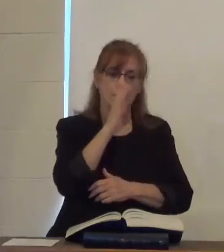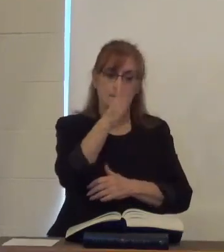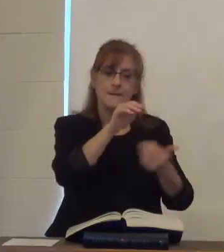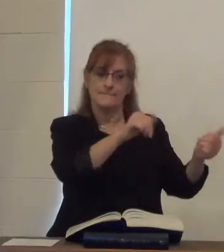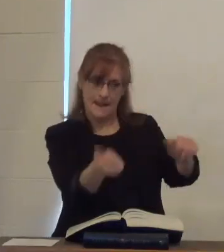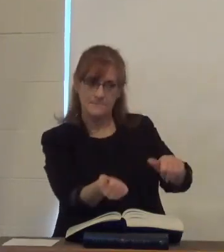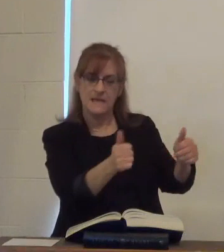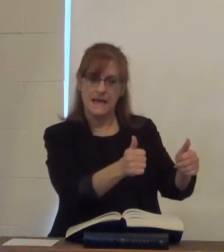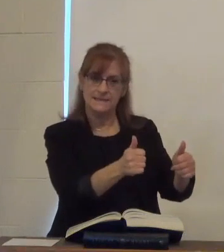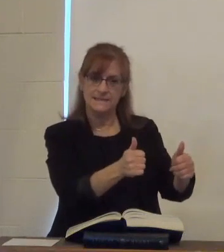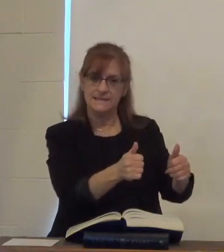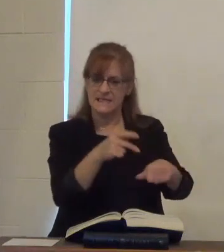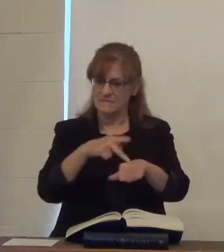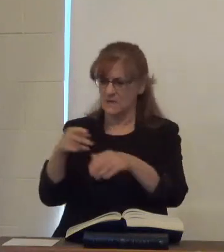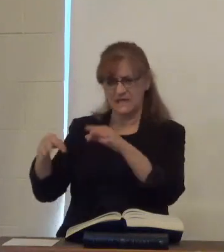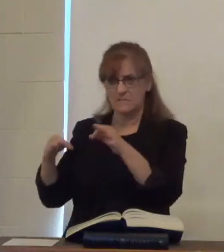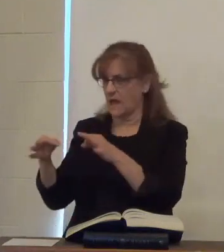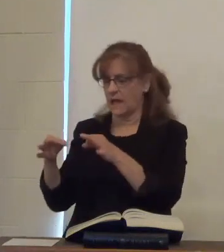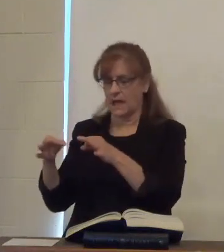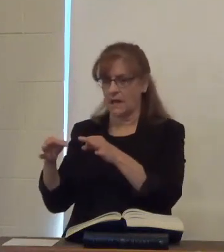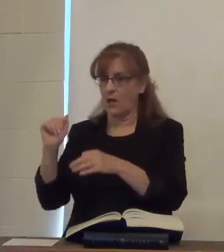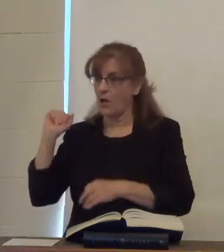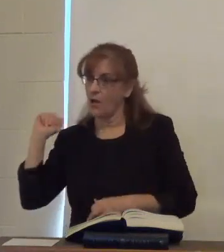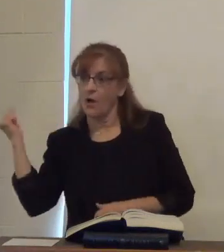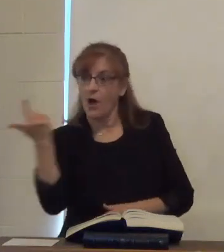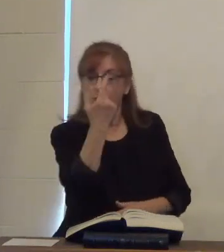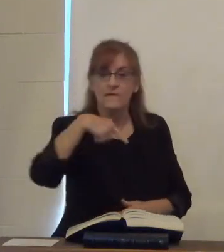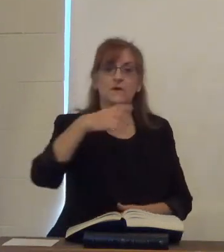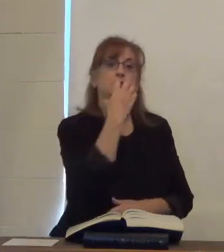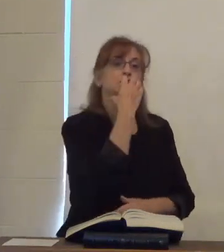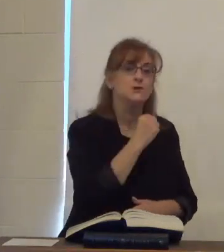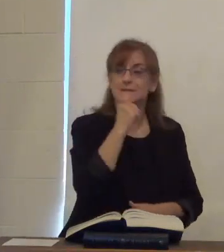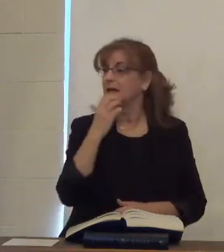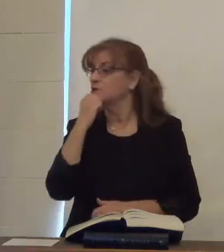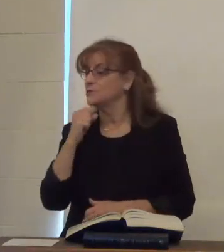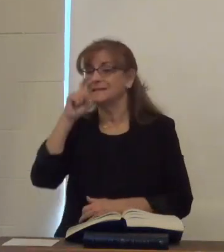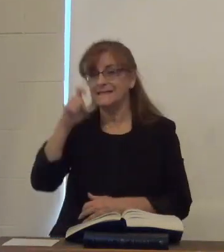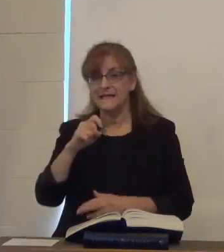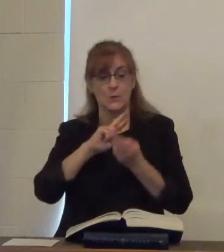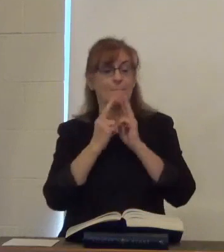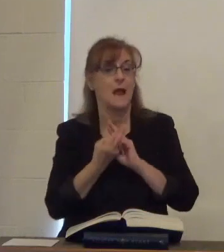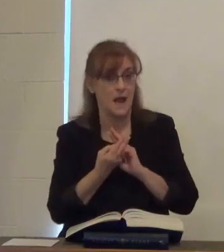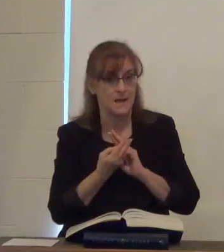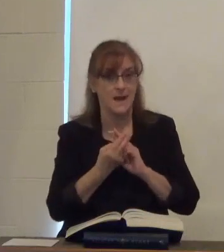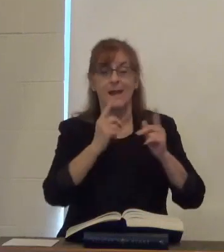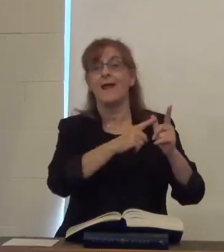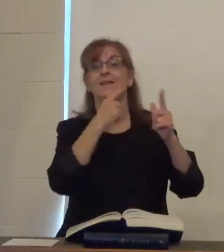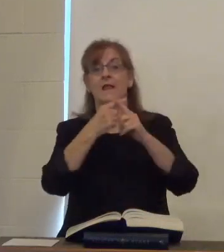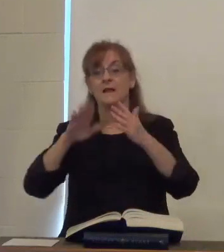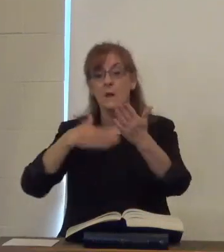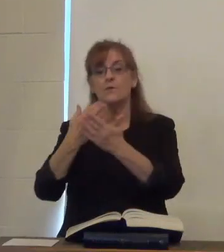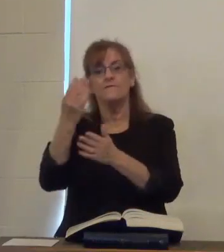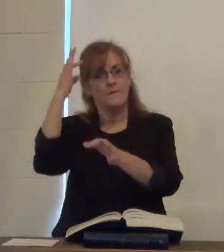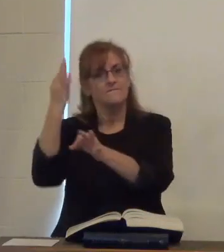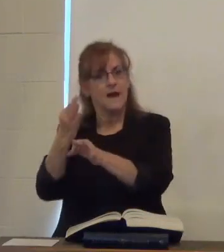baptized. Peter is telling them that all of you, Jews and Gentiles, need to repent and then give evidence of faith